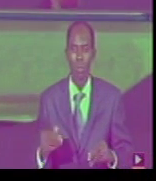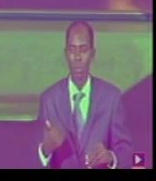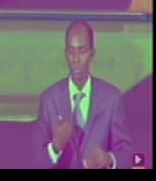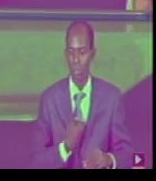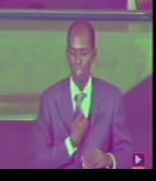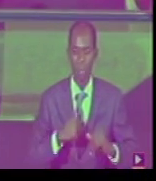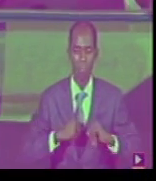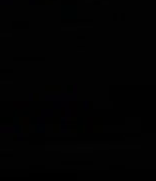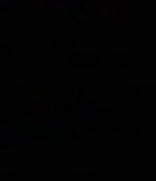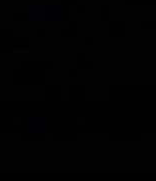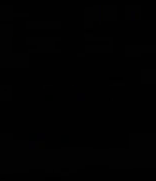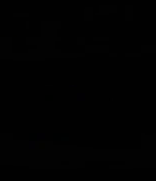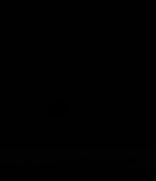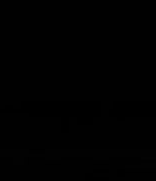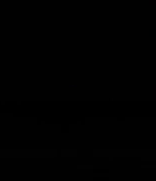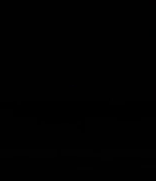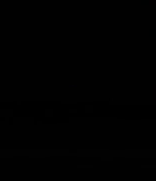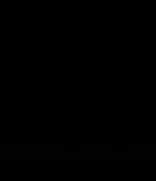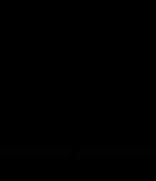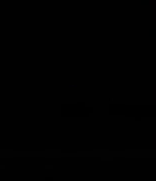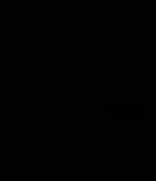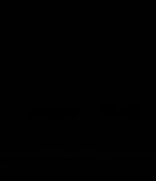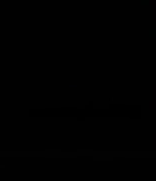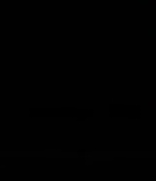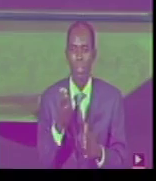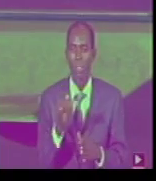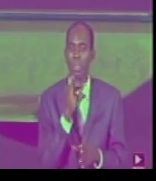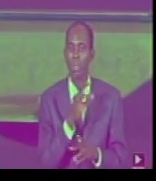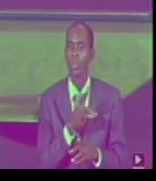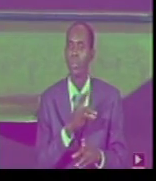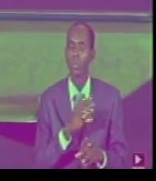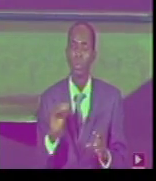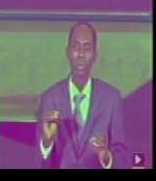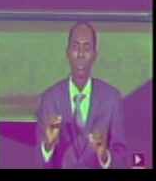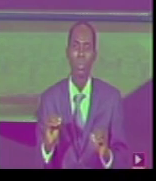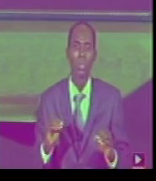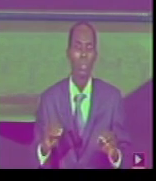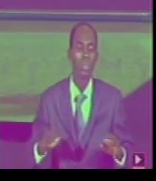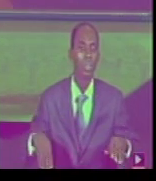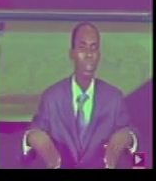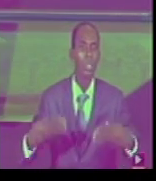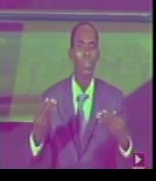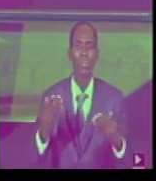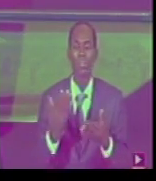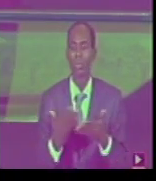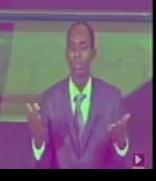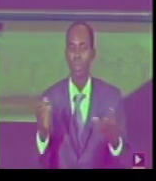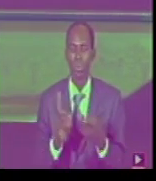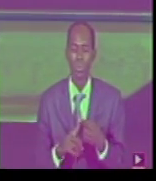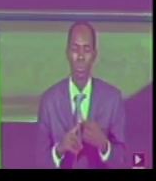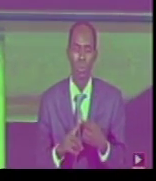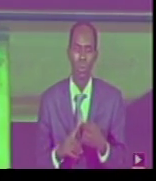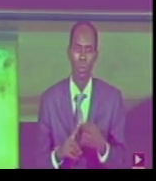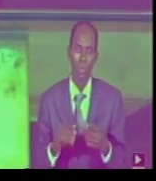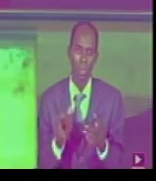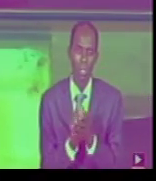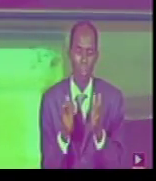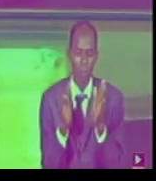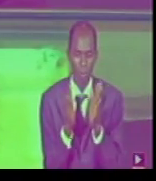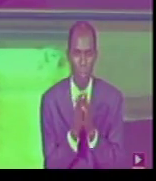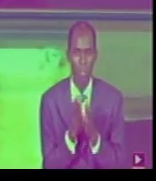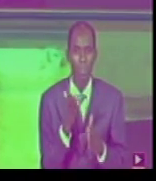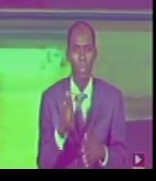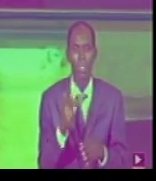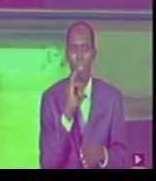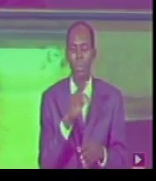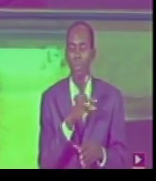no giving something, giving that prayer. There is no absolute surrender